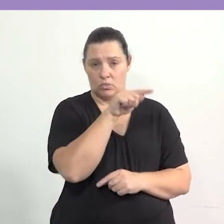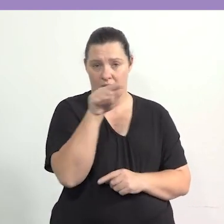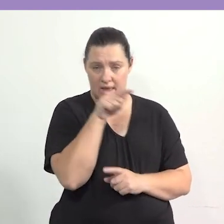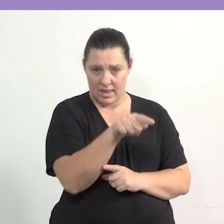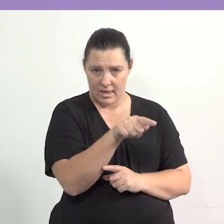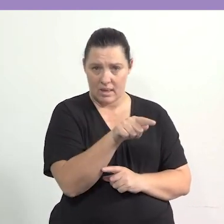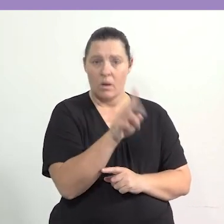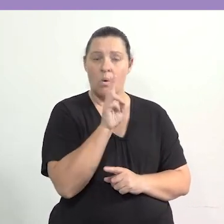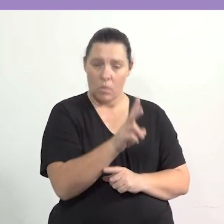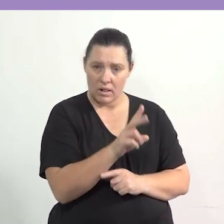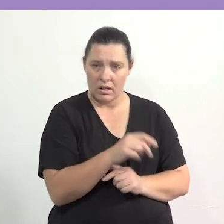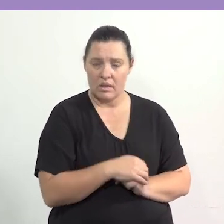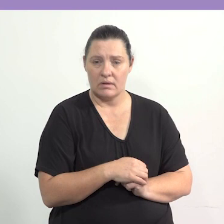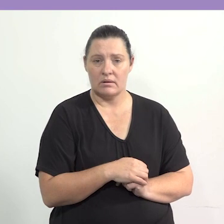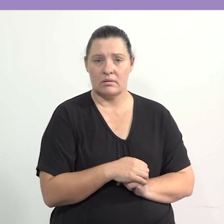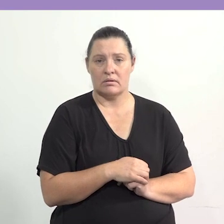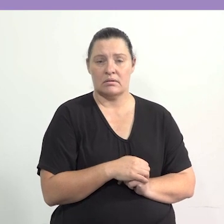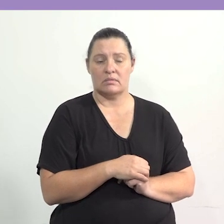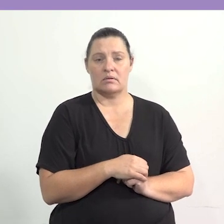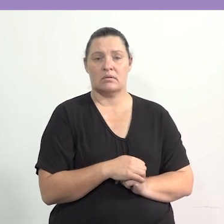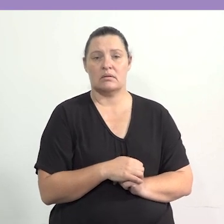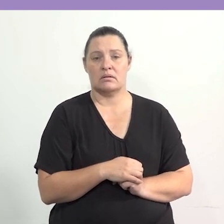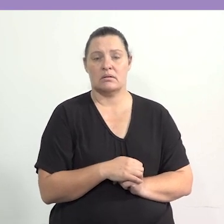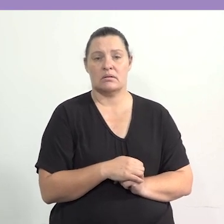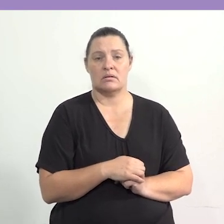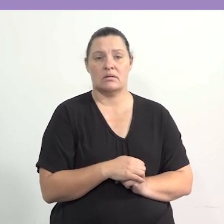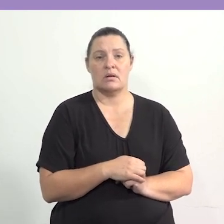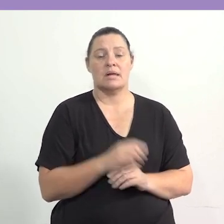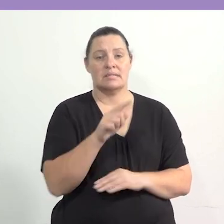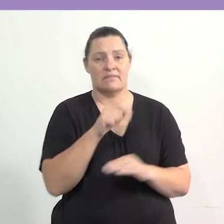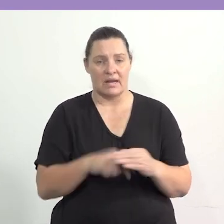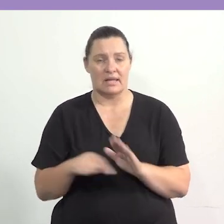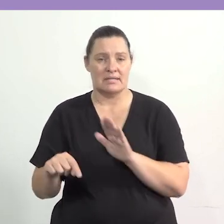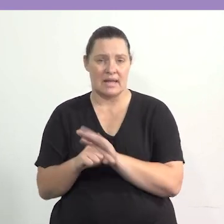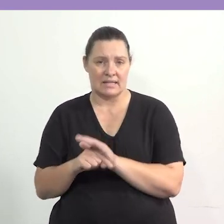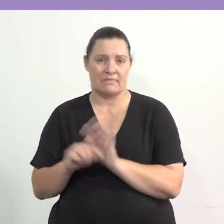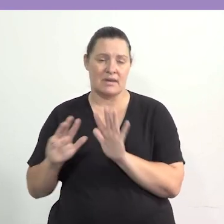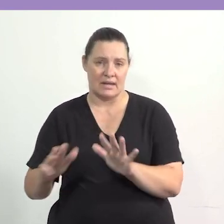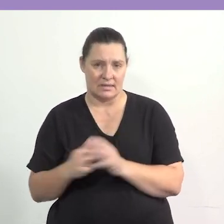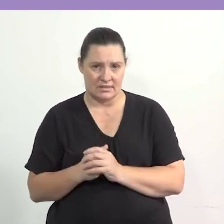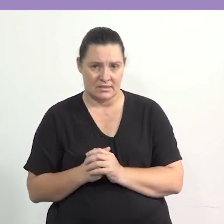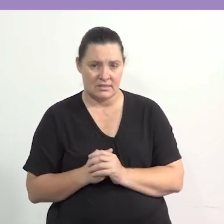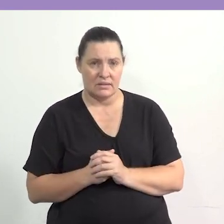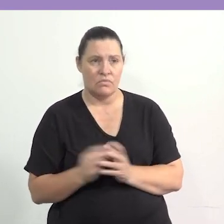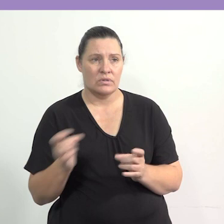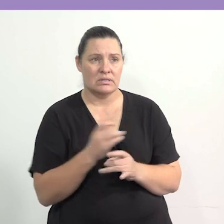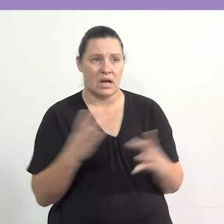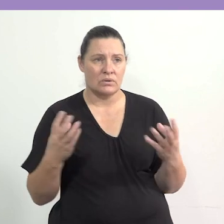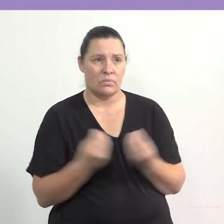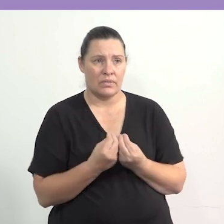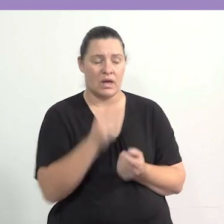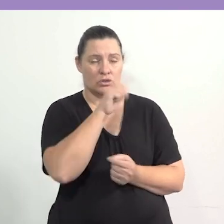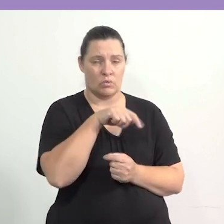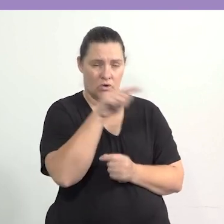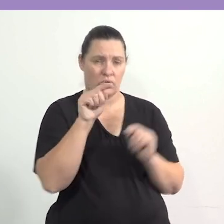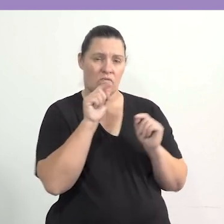root is also going to be positive. So we have the square root of 81 divided by a negative 9. We are going to start with the